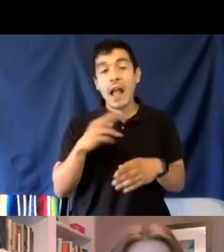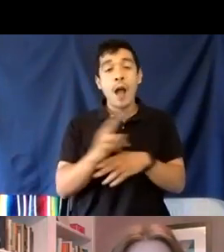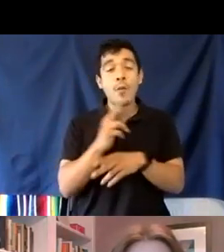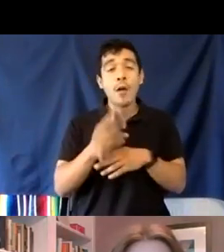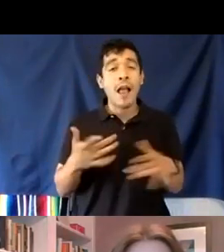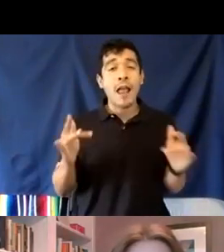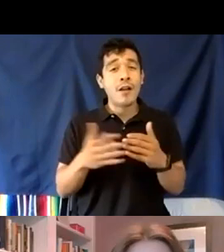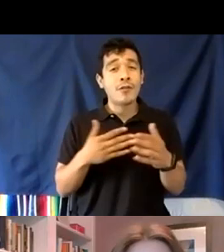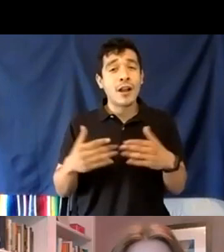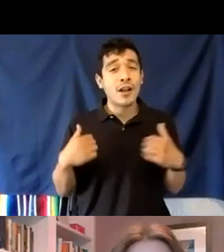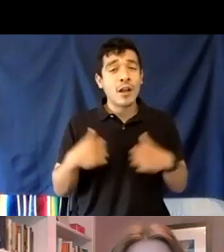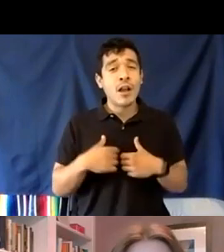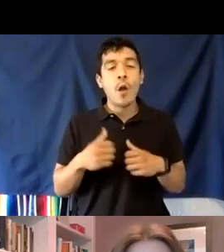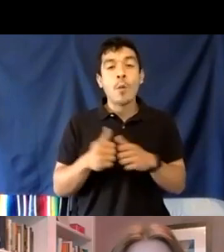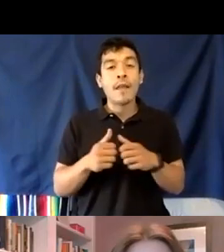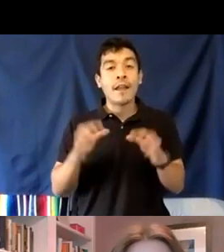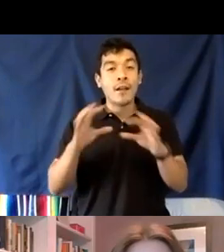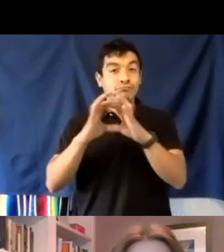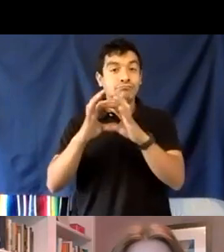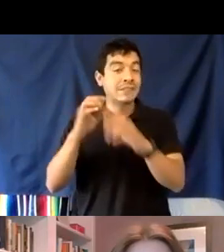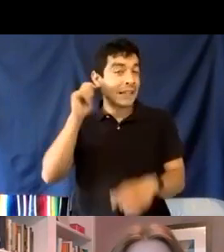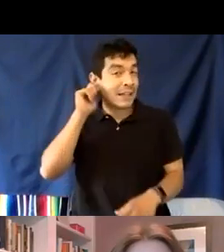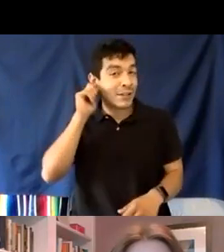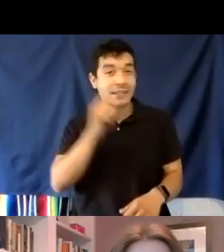earrings against the blurred background.